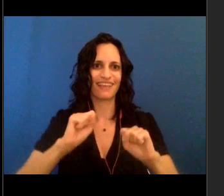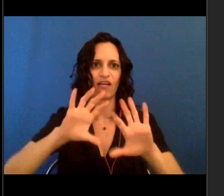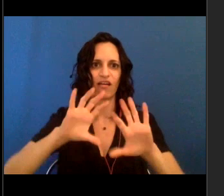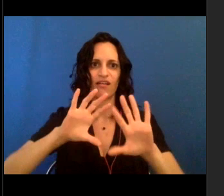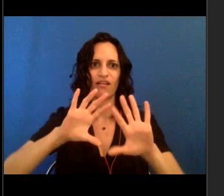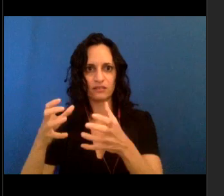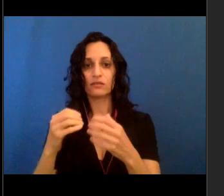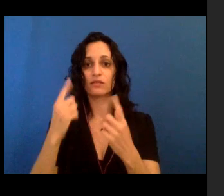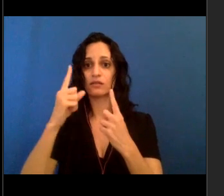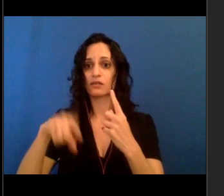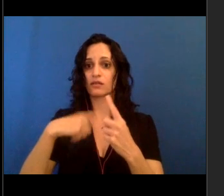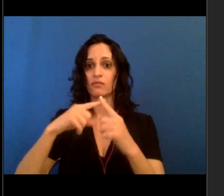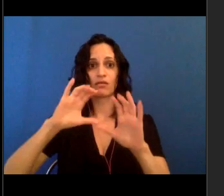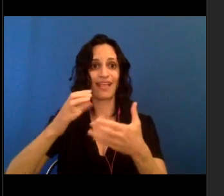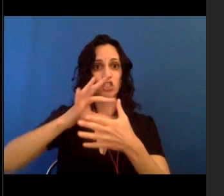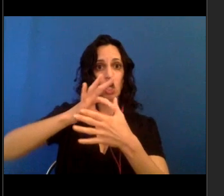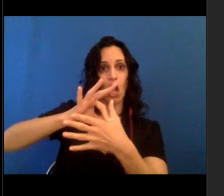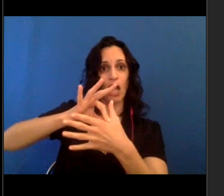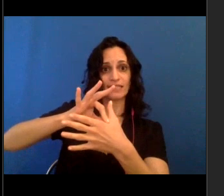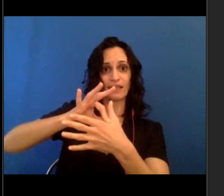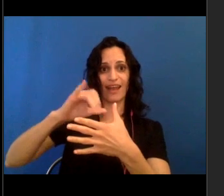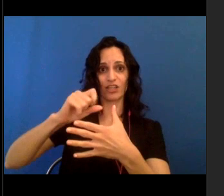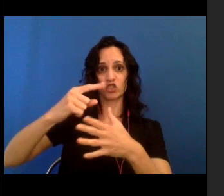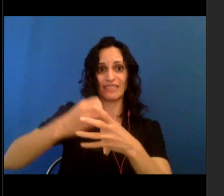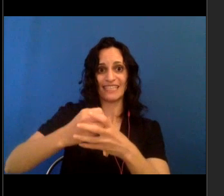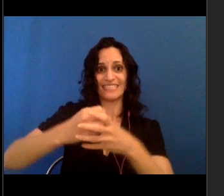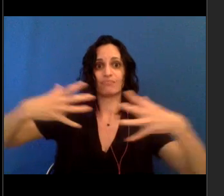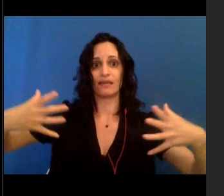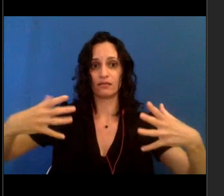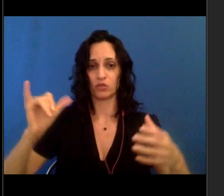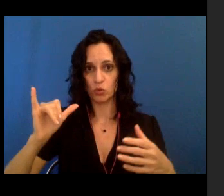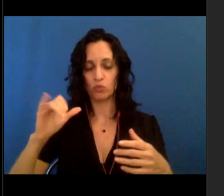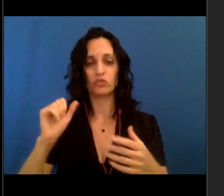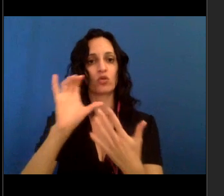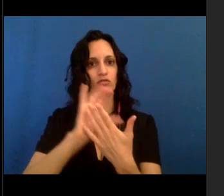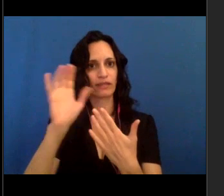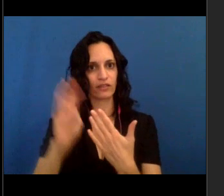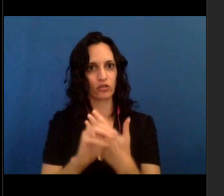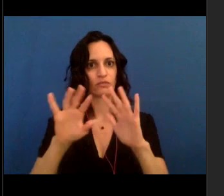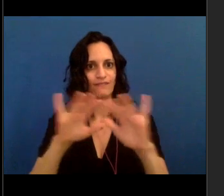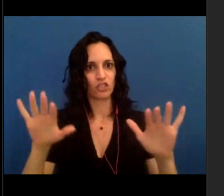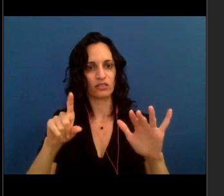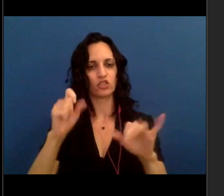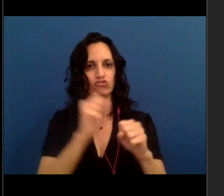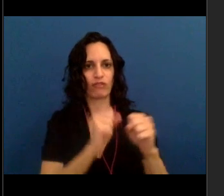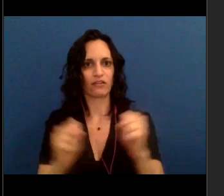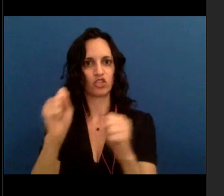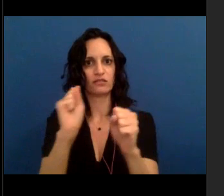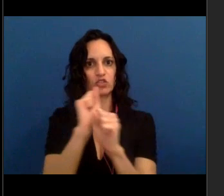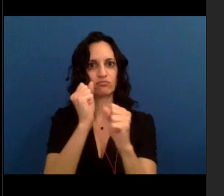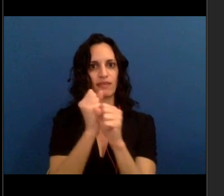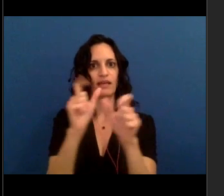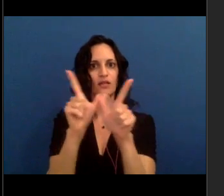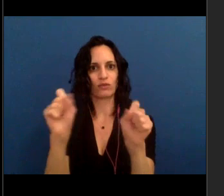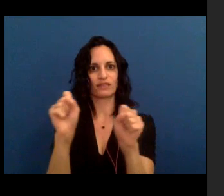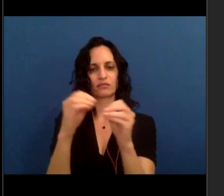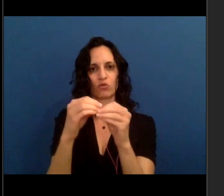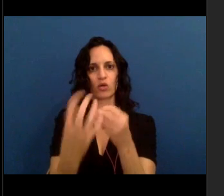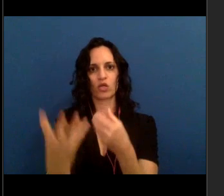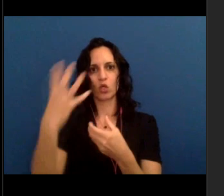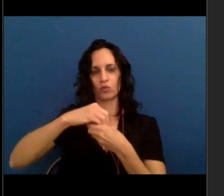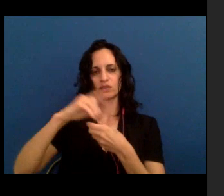content has to be expanded as well. And so if diversifying curriculum is a strategy to make linguistics as a field more inclusive for